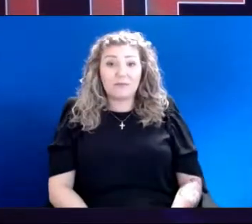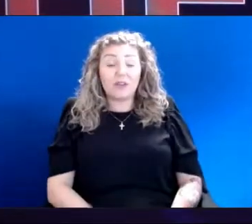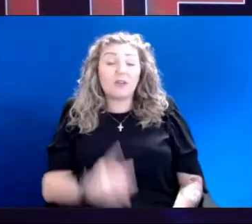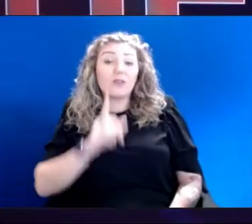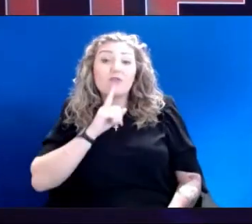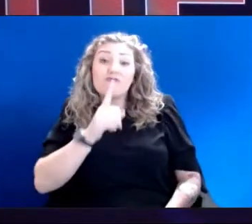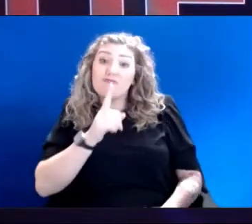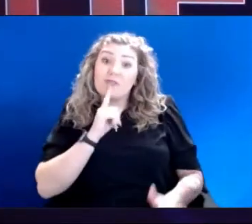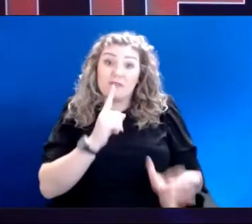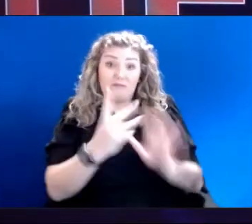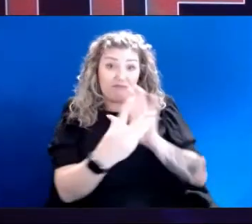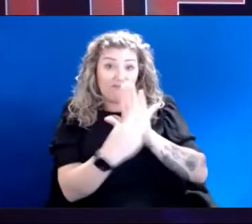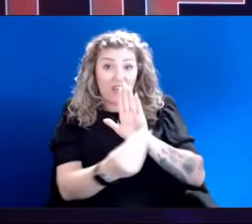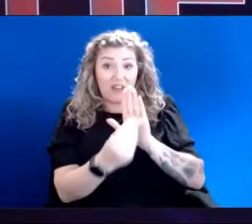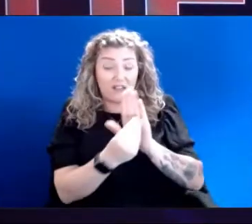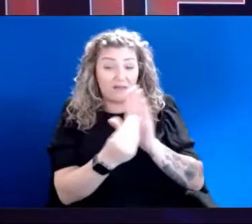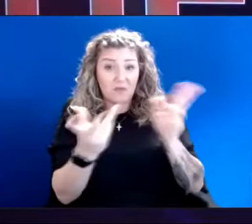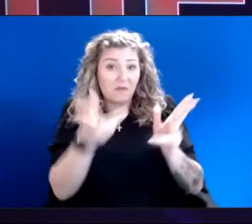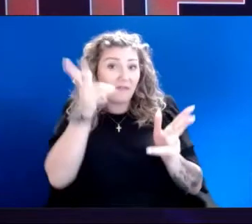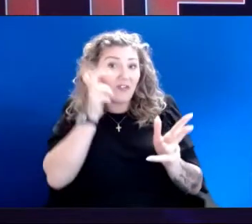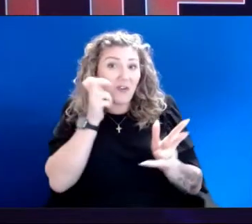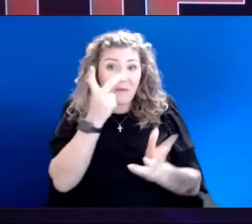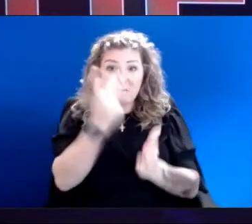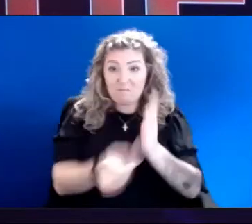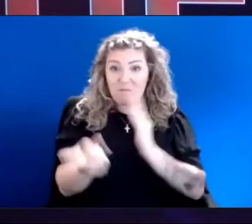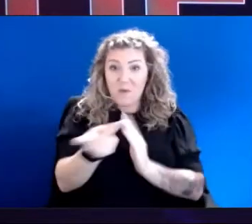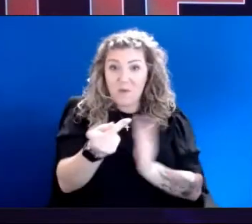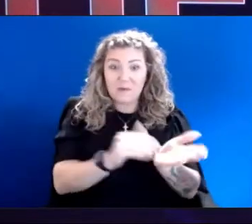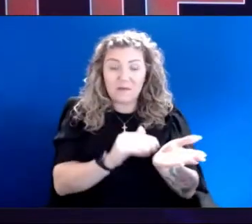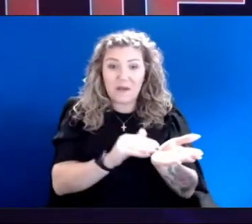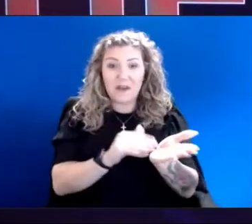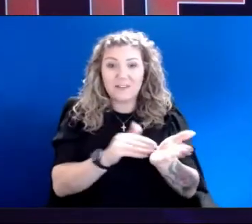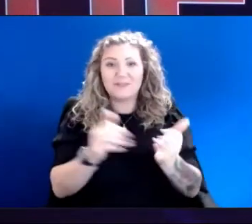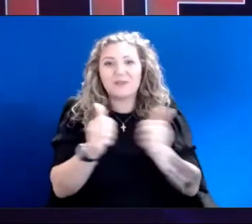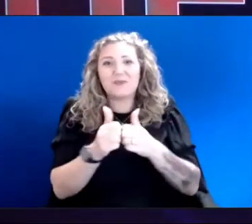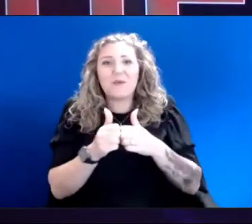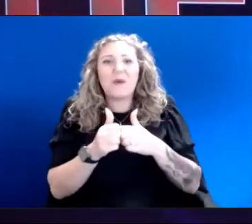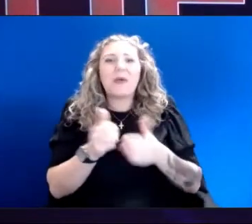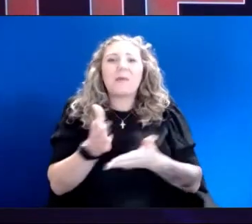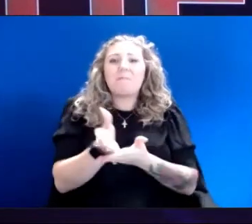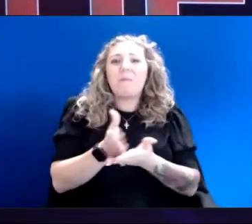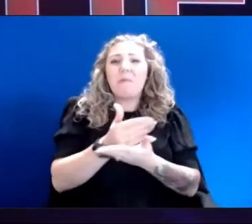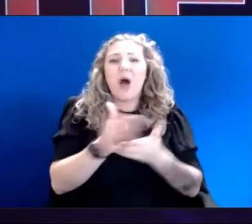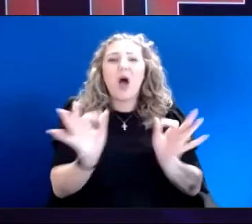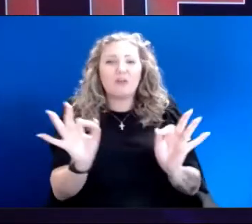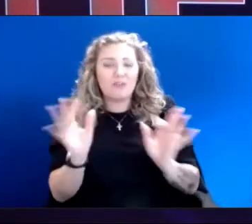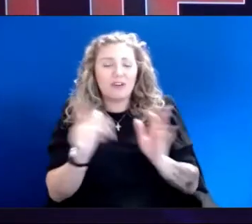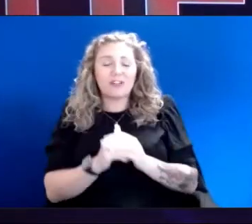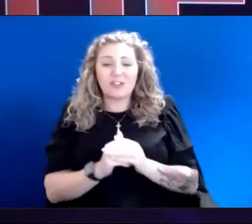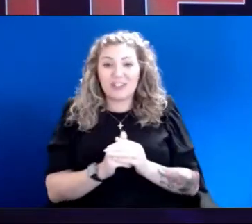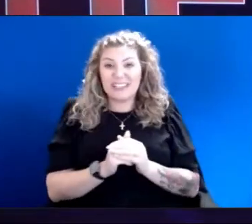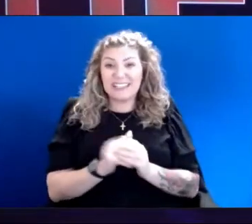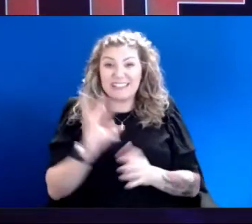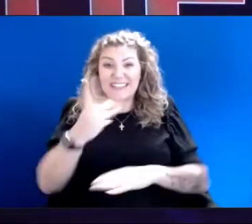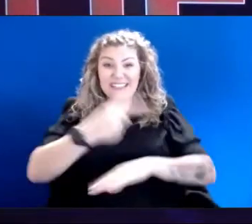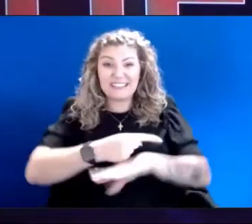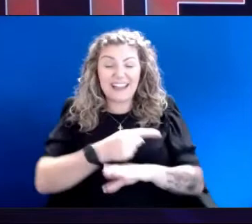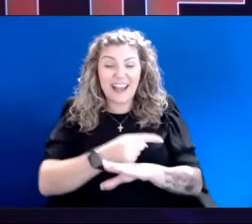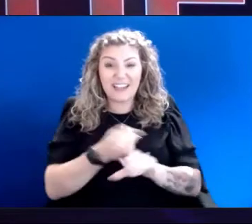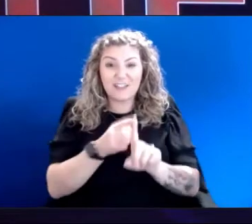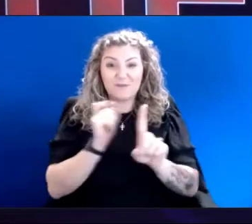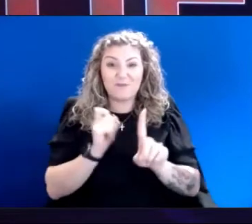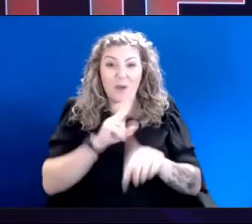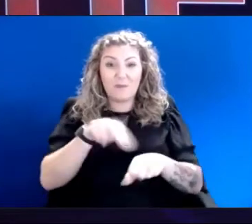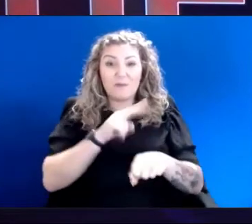heard Dr. Love say and Dr. Noelenik about moderation. We are just 6 days away from National Doctors Day, which is March